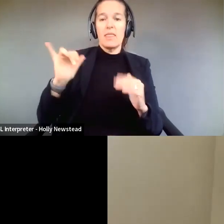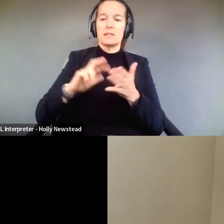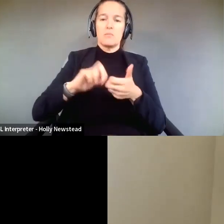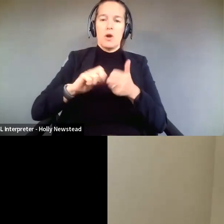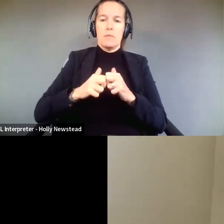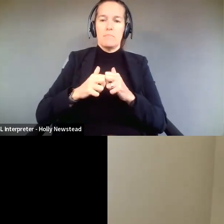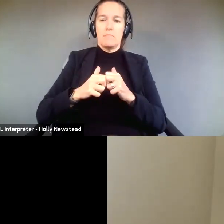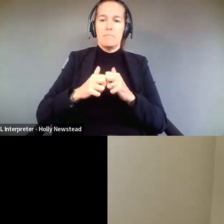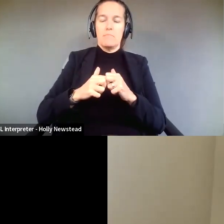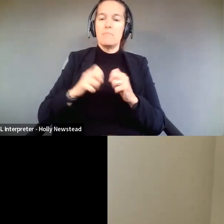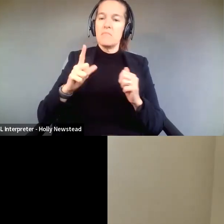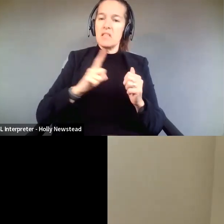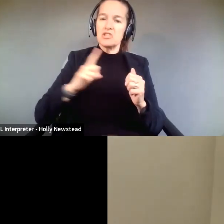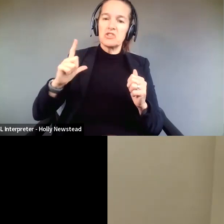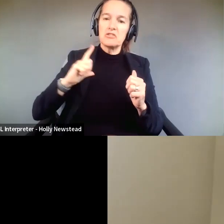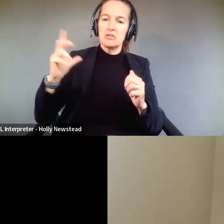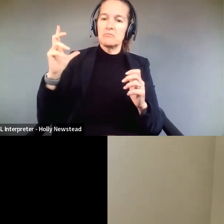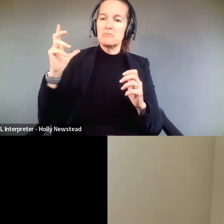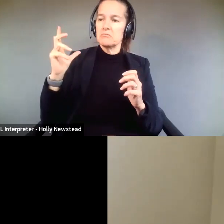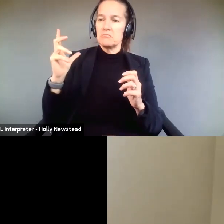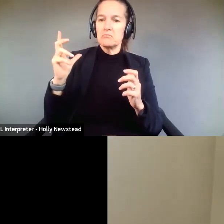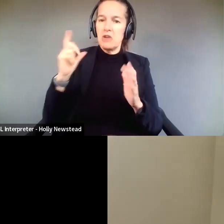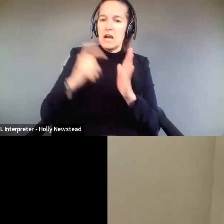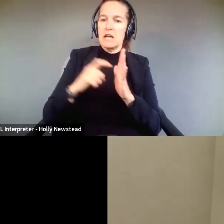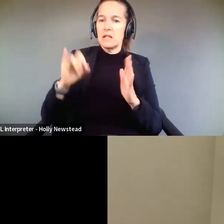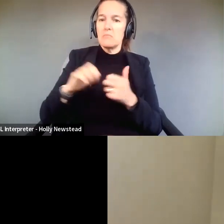The legislature recognized it's a problem. Over a 3-year